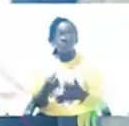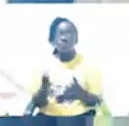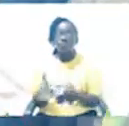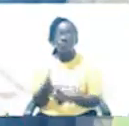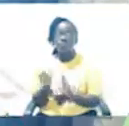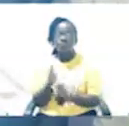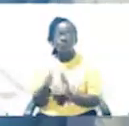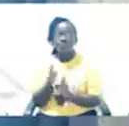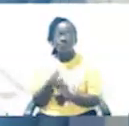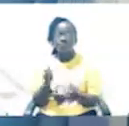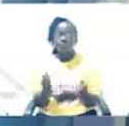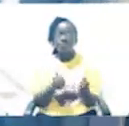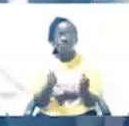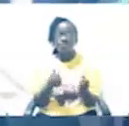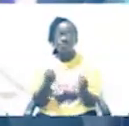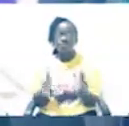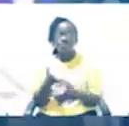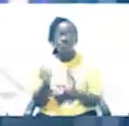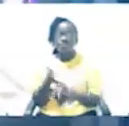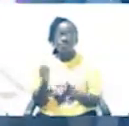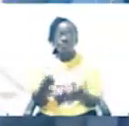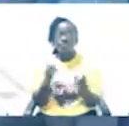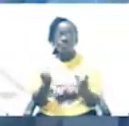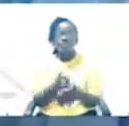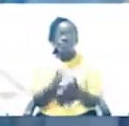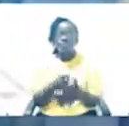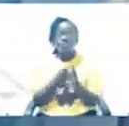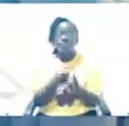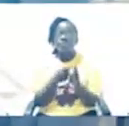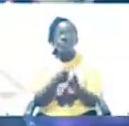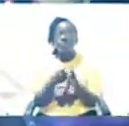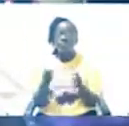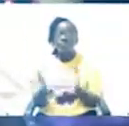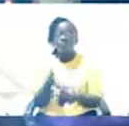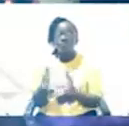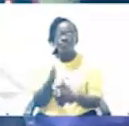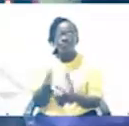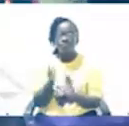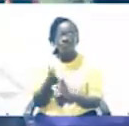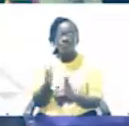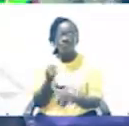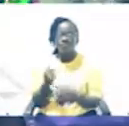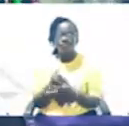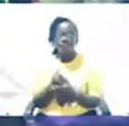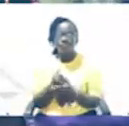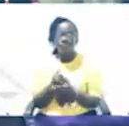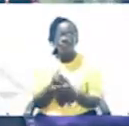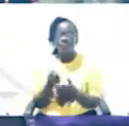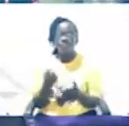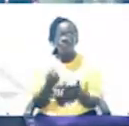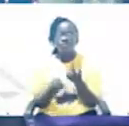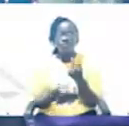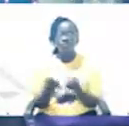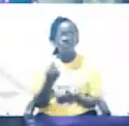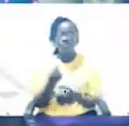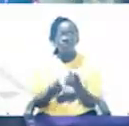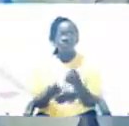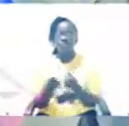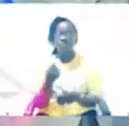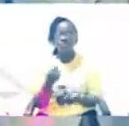Run fast. There's no time. You want to give your life to Jesus. Come quickly. God bless